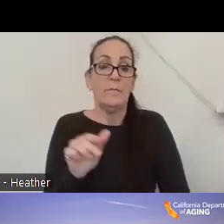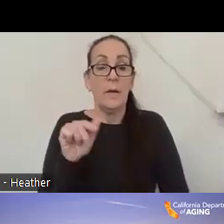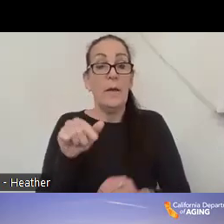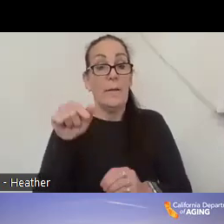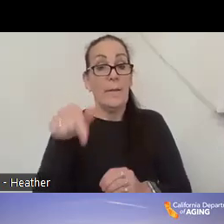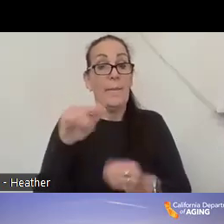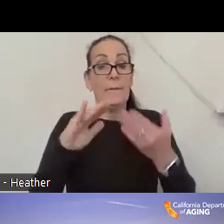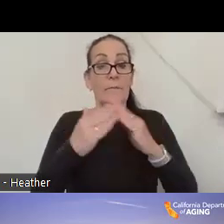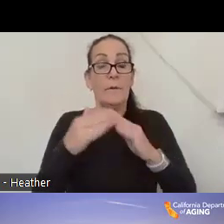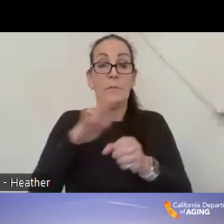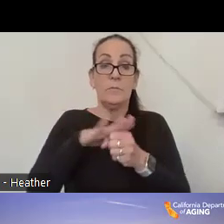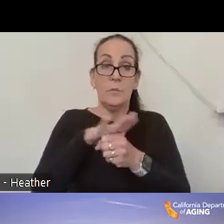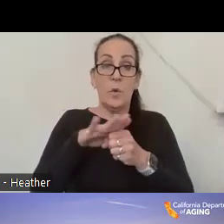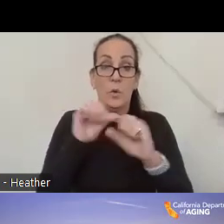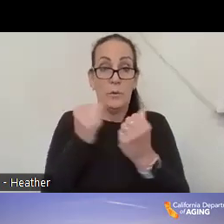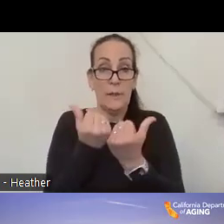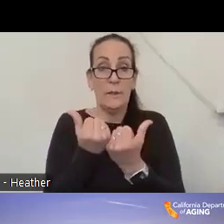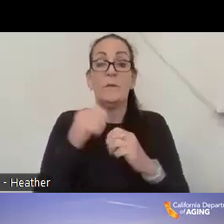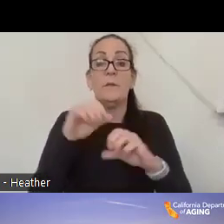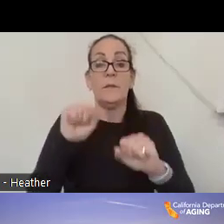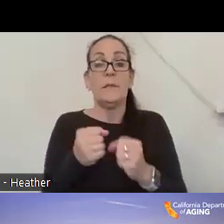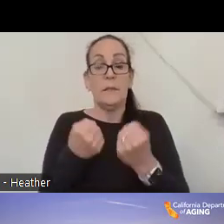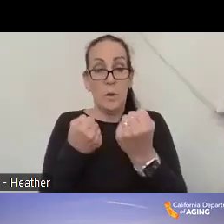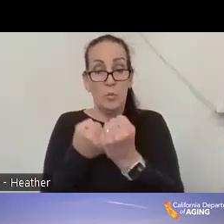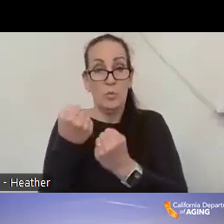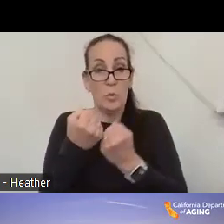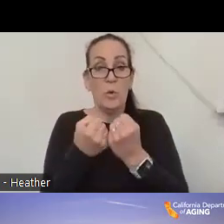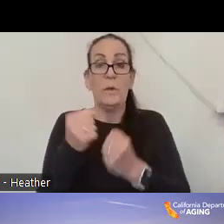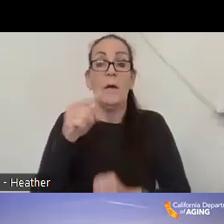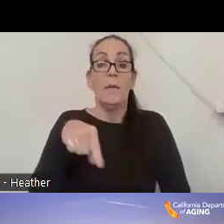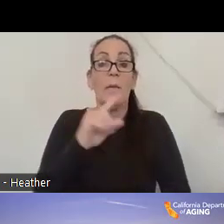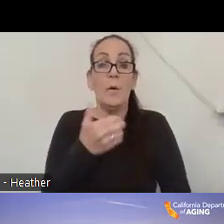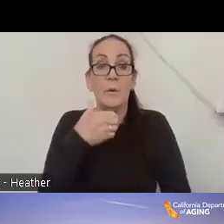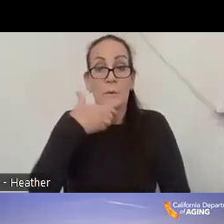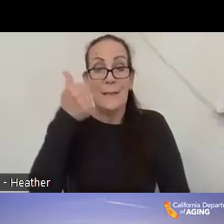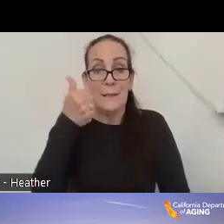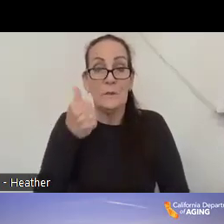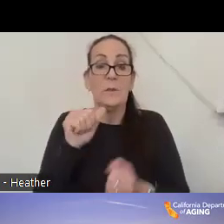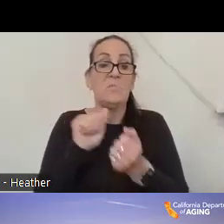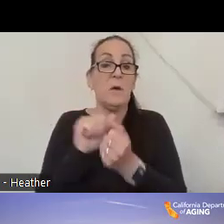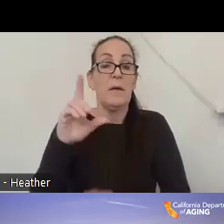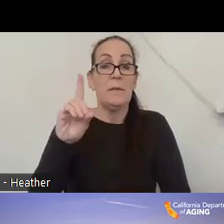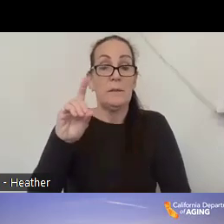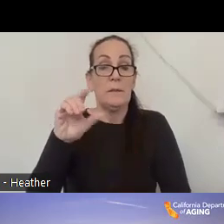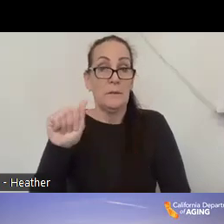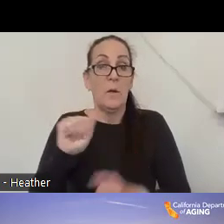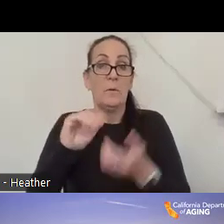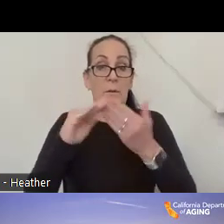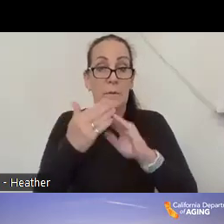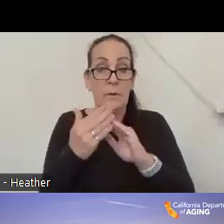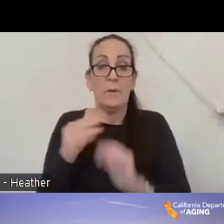training and partnership. So the partners with this project are the Labor Workforce Development